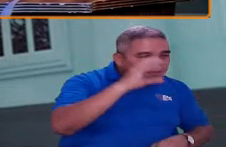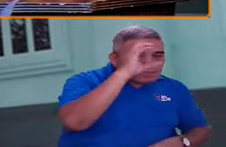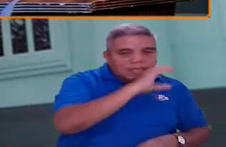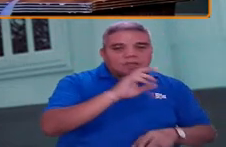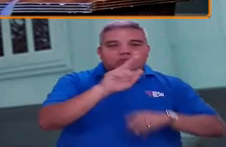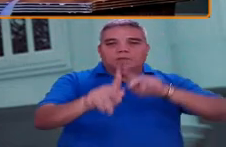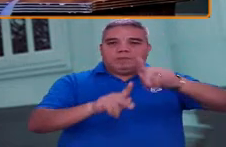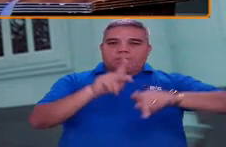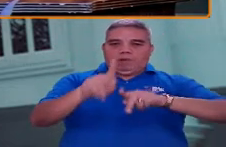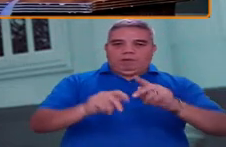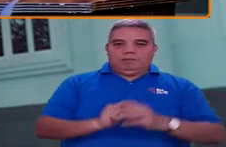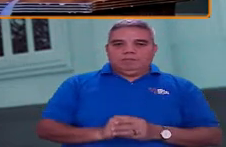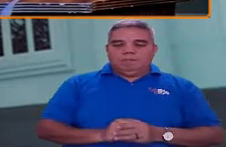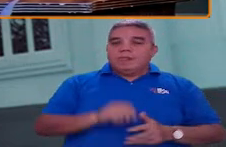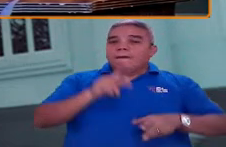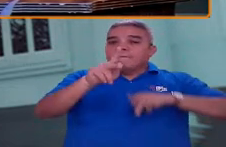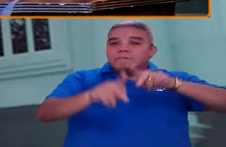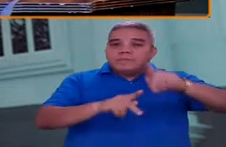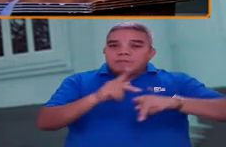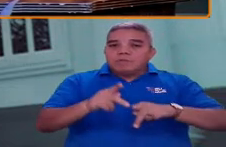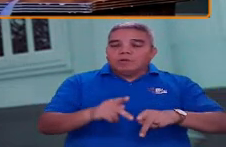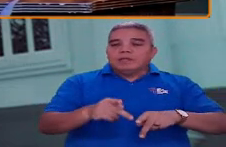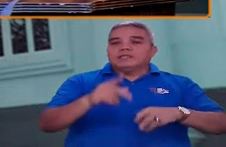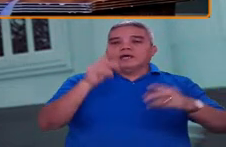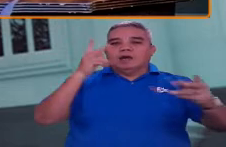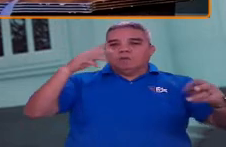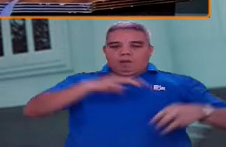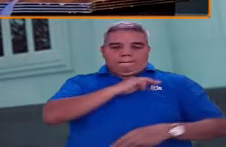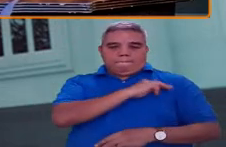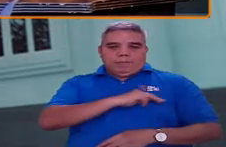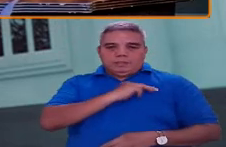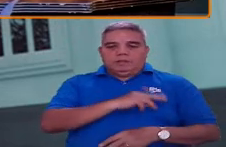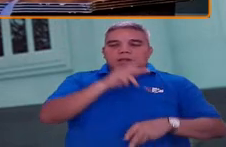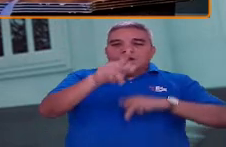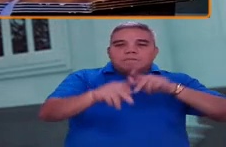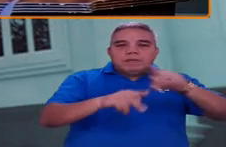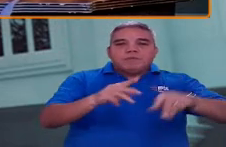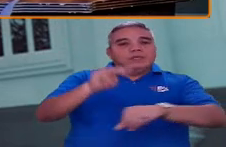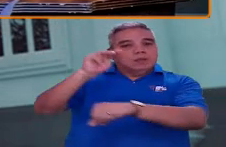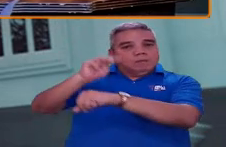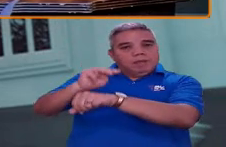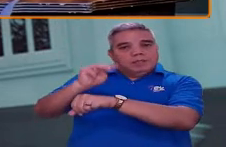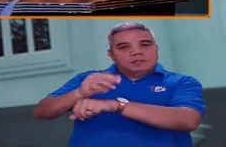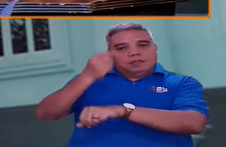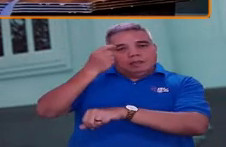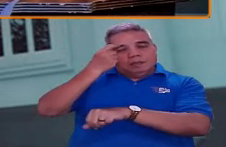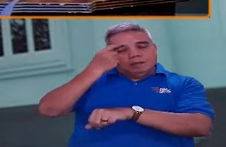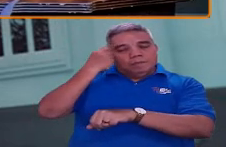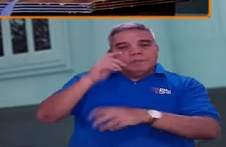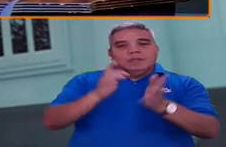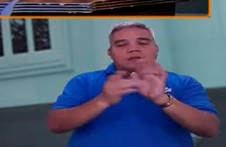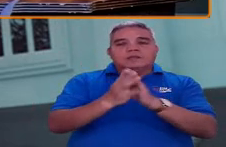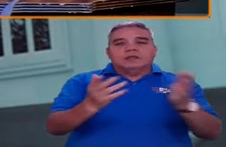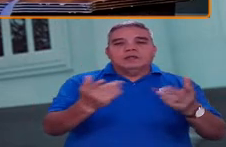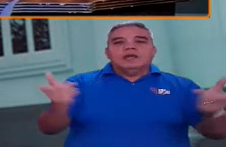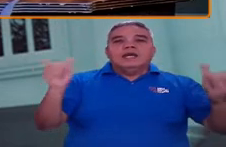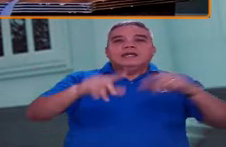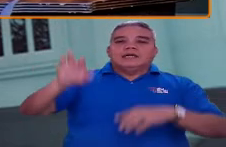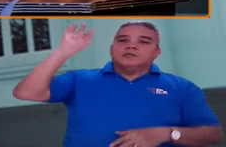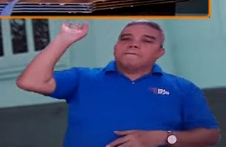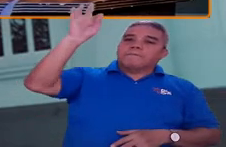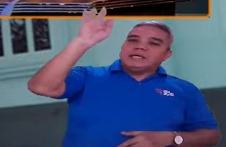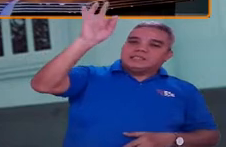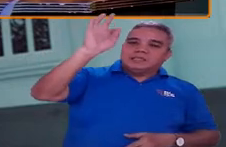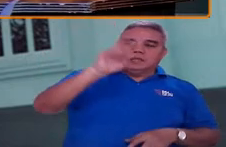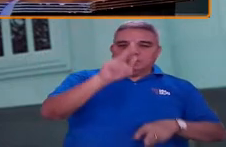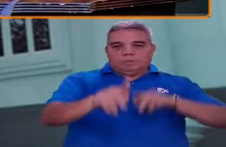for people. People is our mission. People is our ministry. Then the Bible says, let us preach to people.